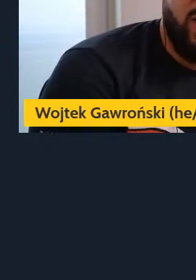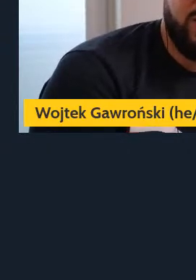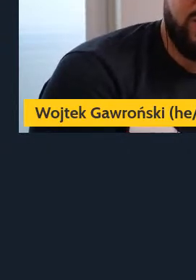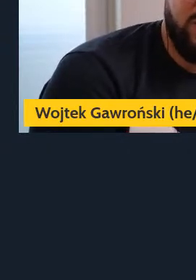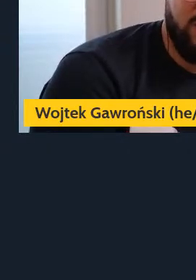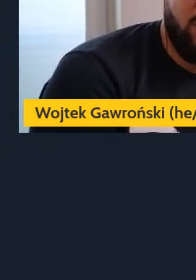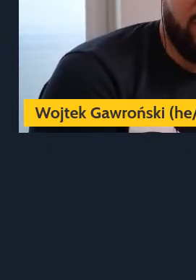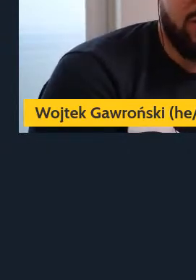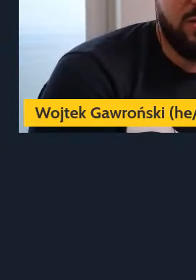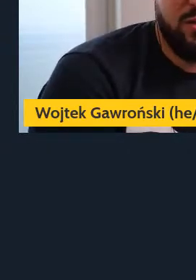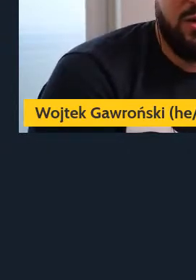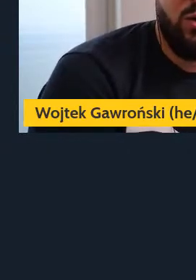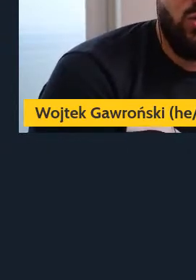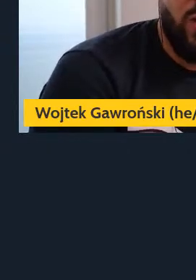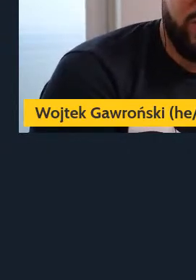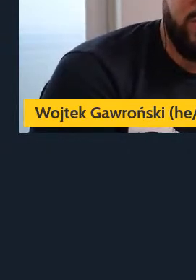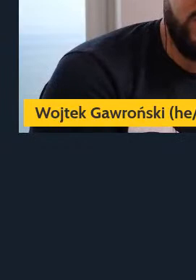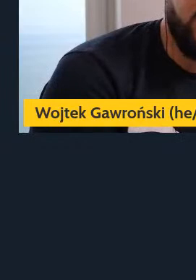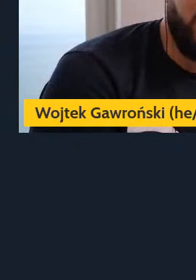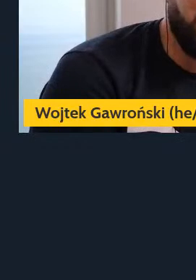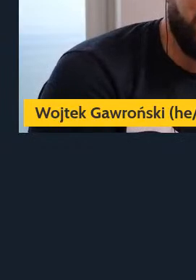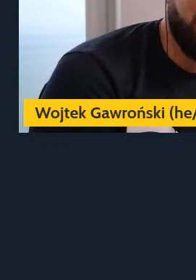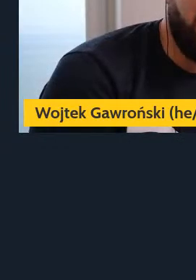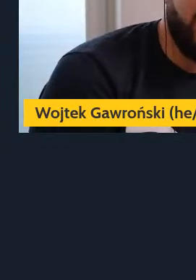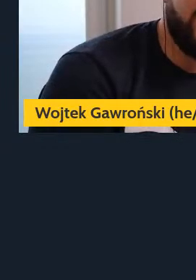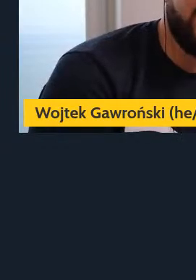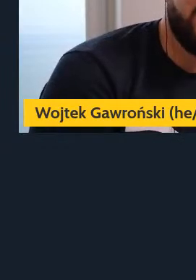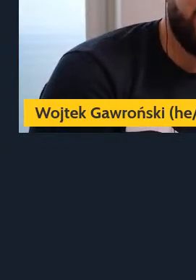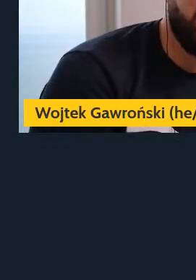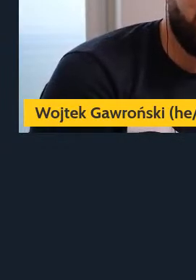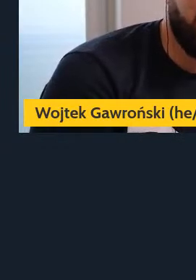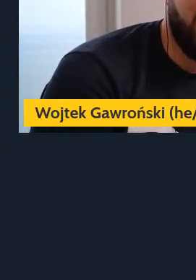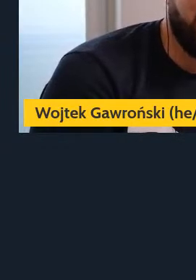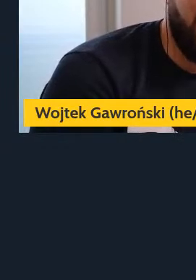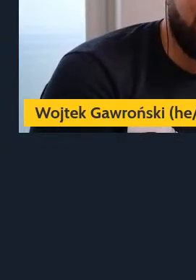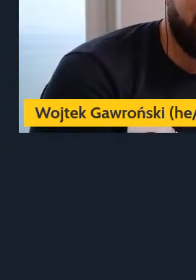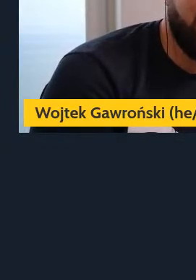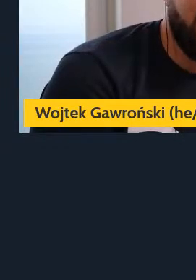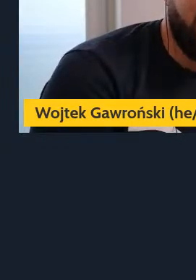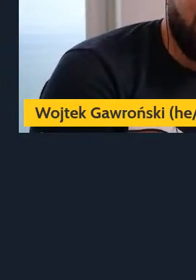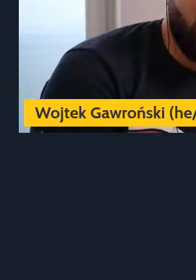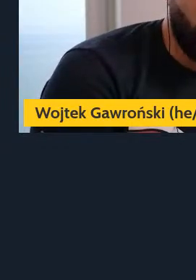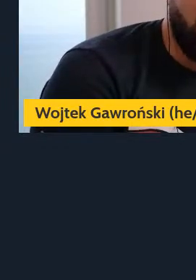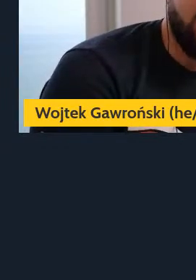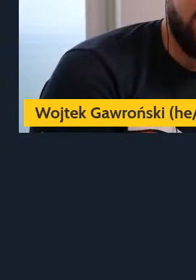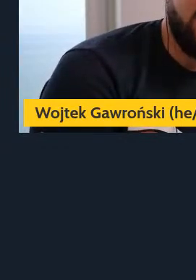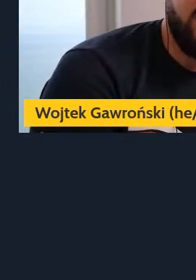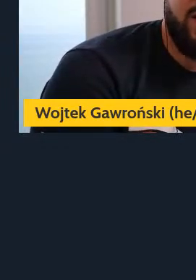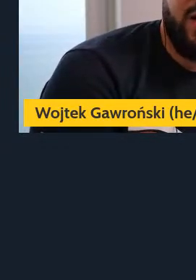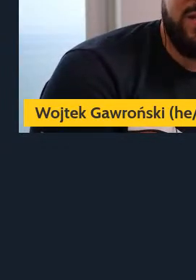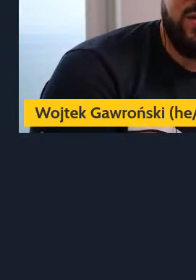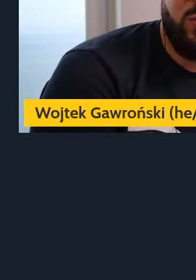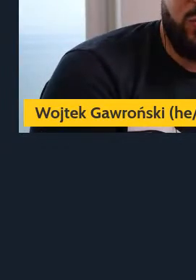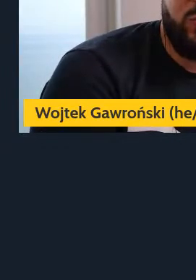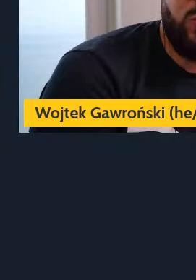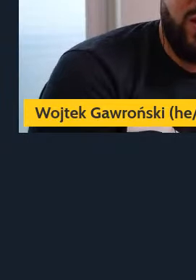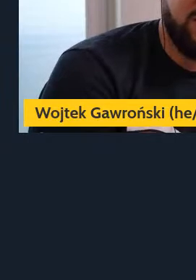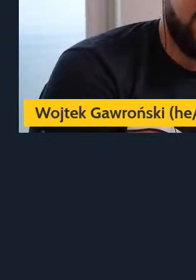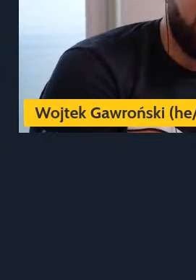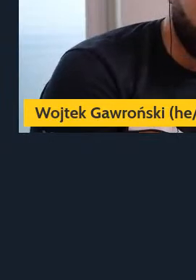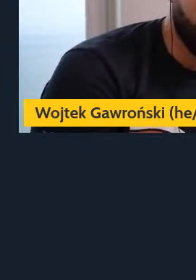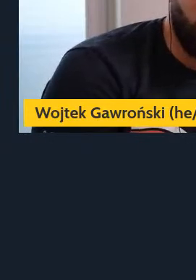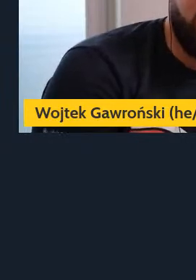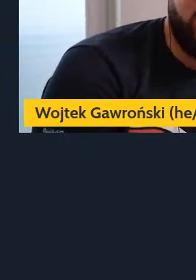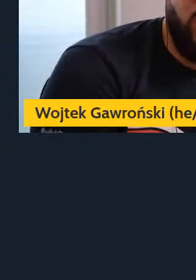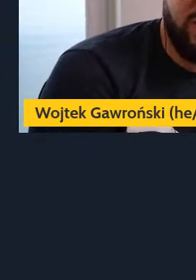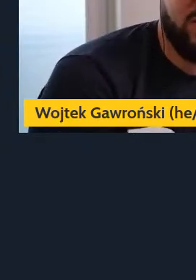the question, or actually questions, because we debated if we would like to have a 1 answer or 2 answers,